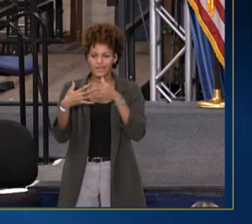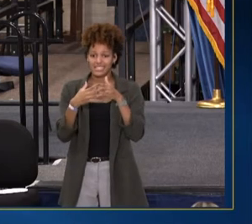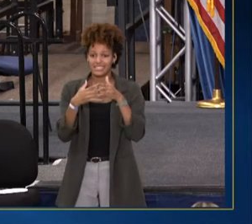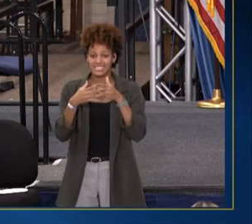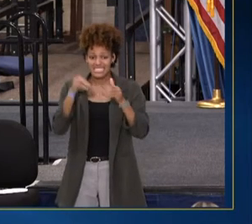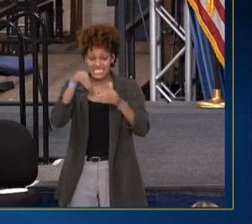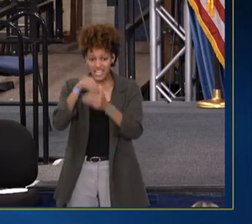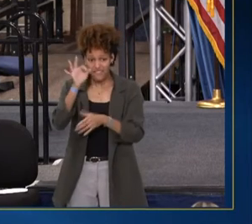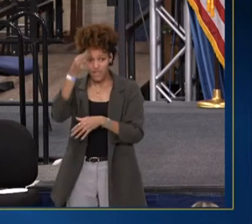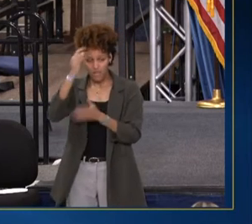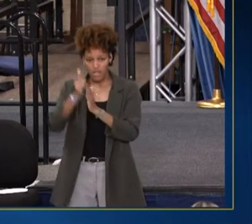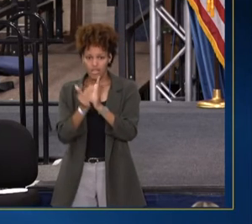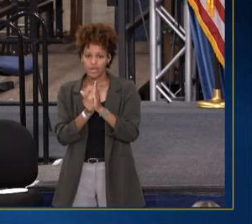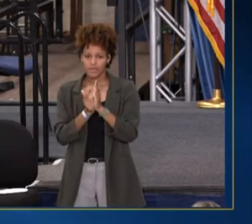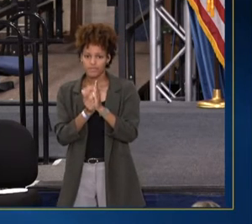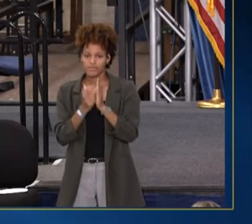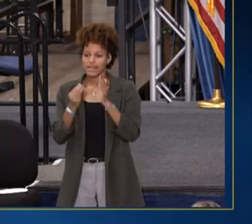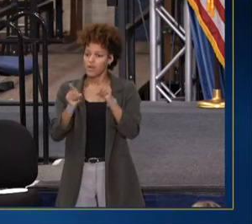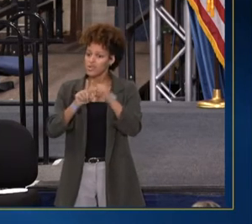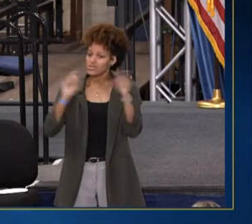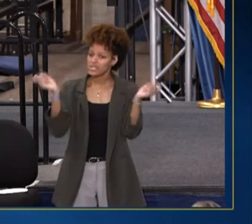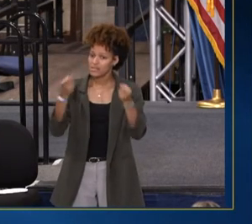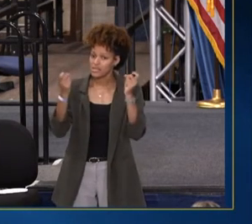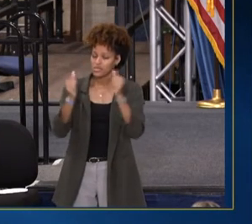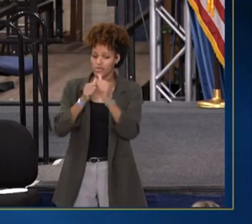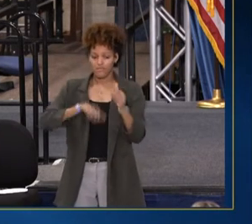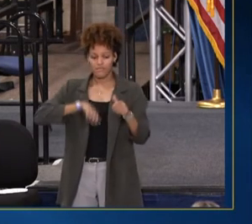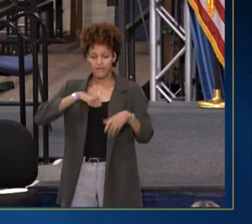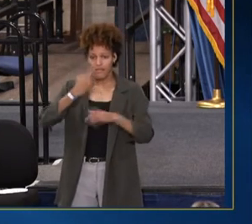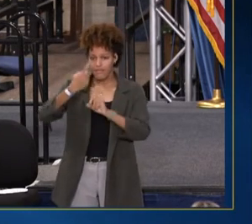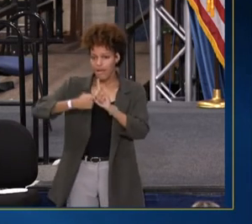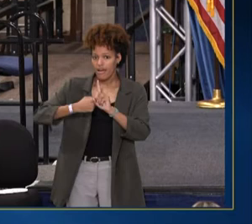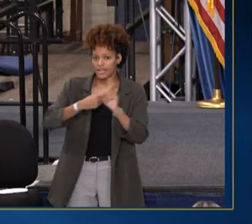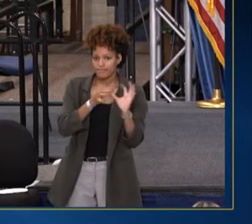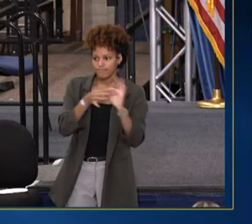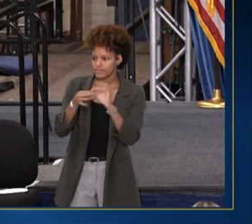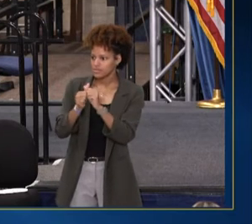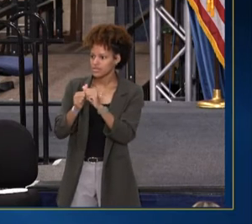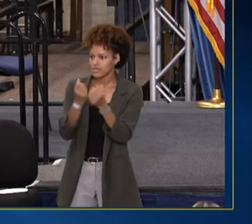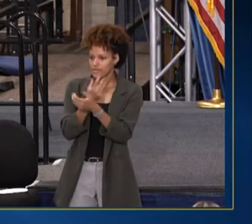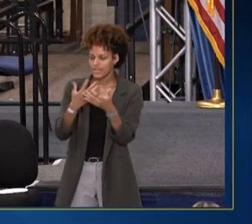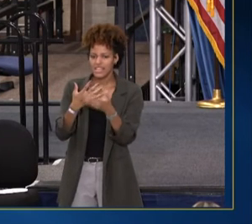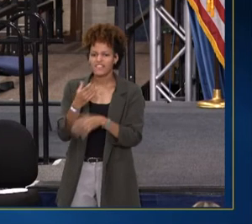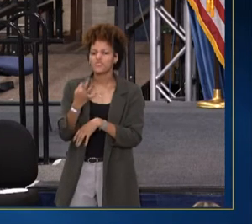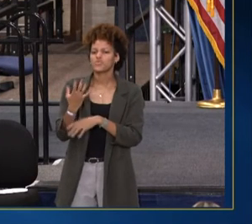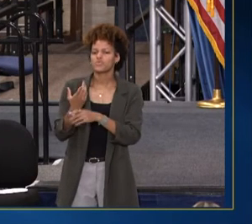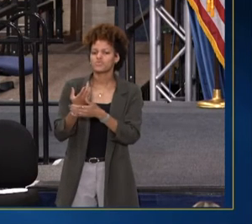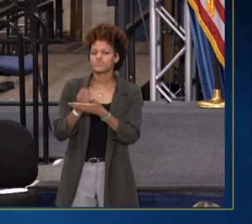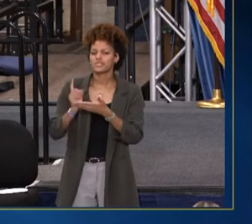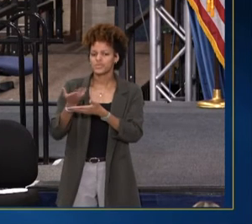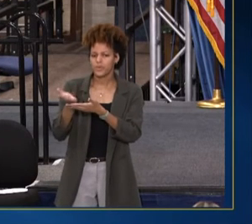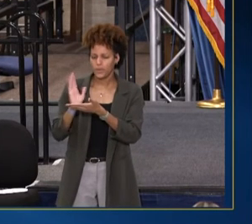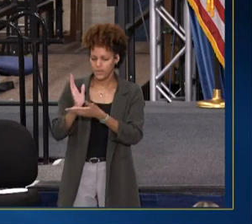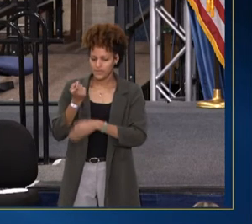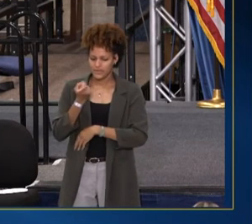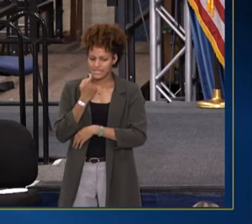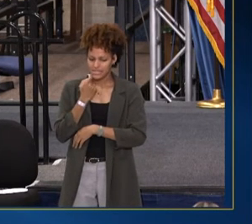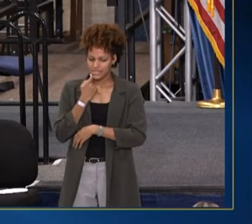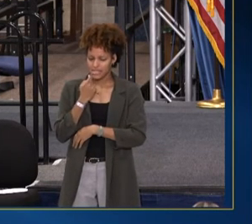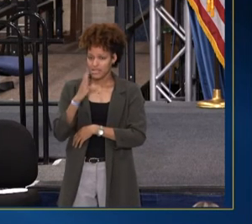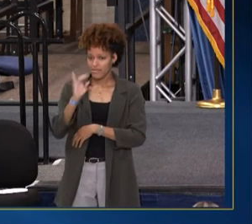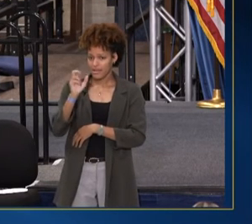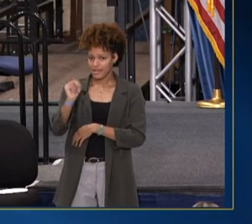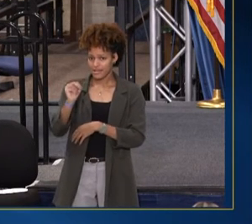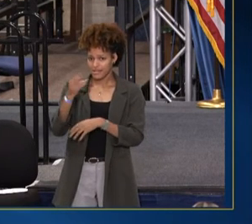law. And in the celebration of Pride Month, leading into that celebration a couple weeks ago, the Biden-Harris